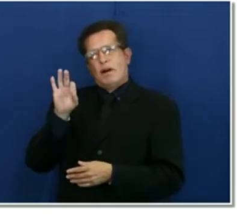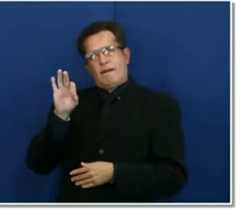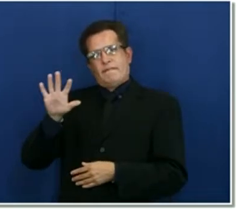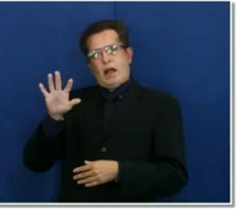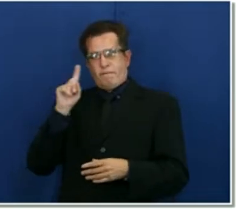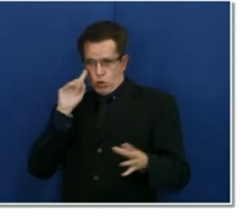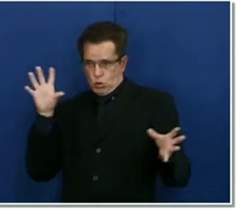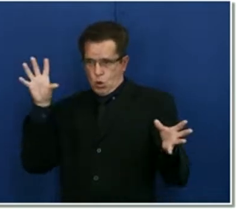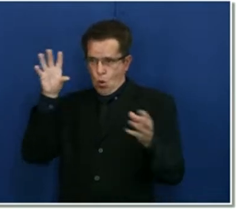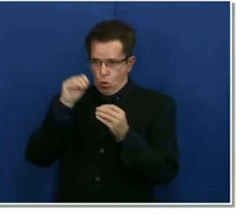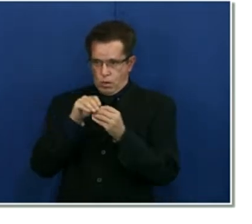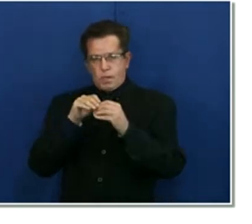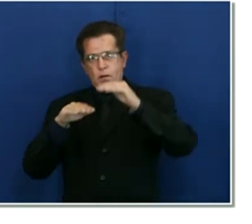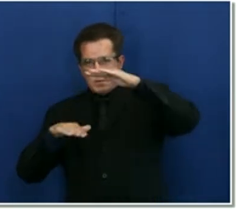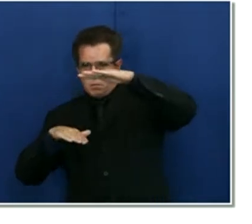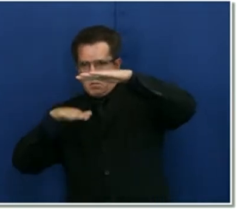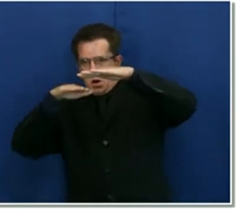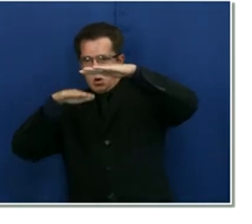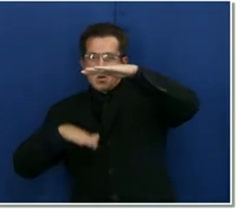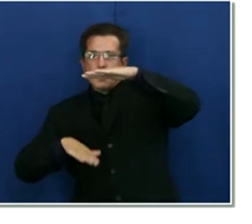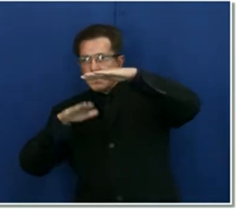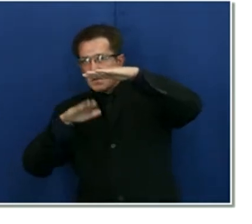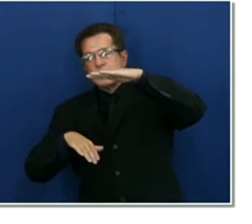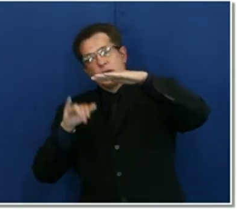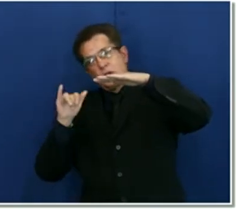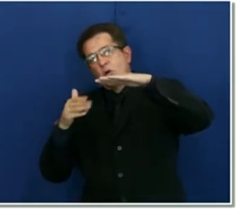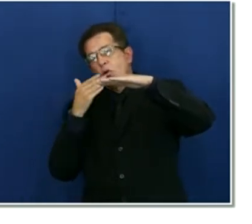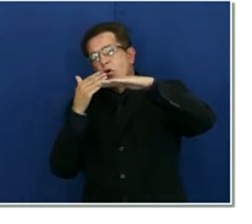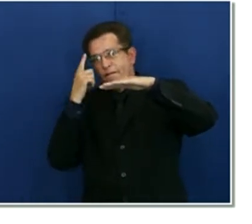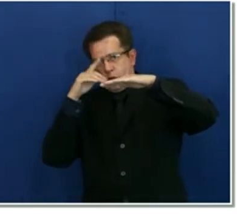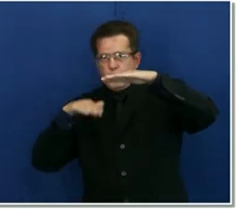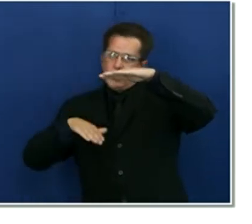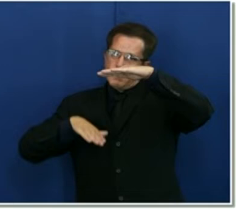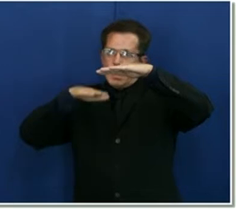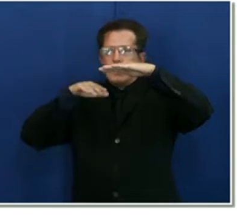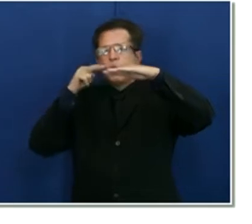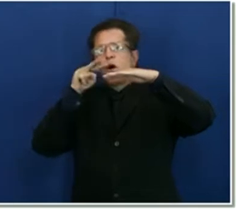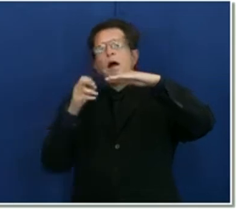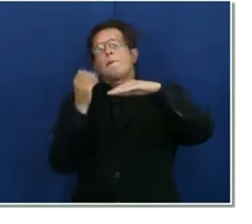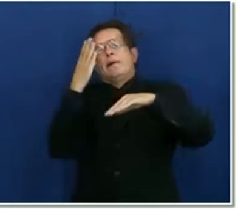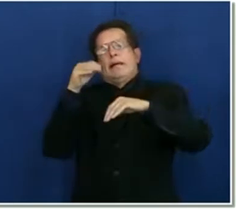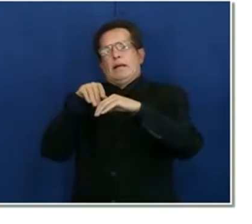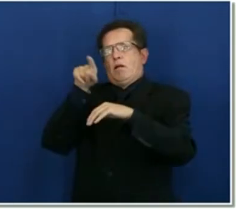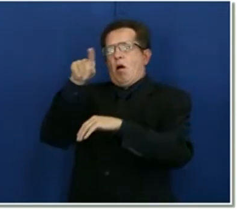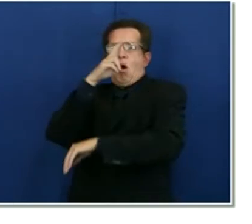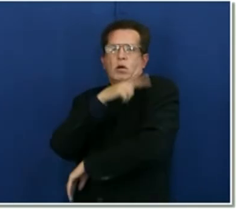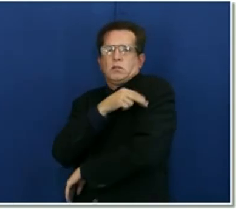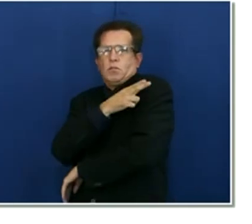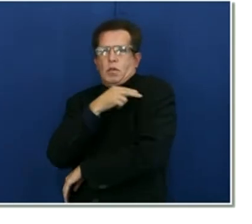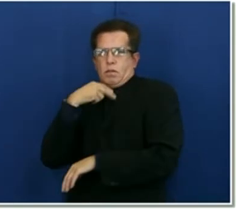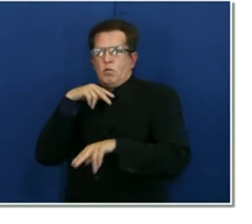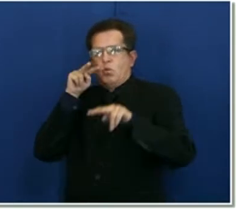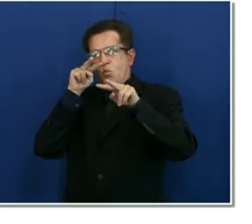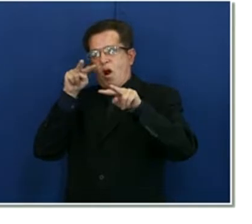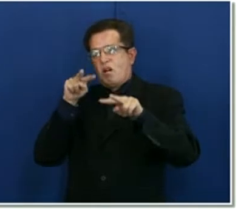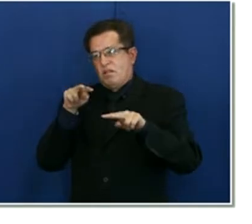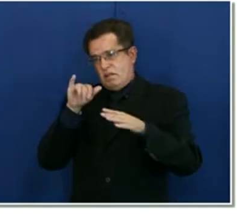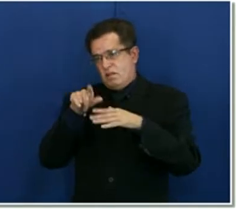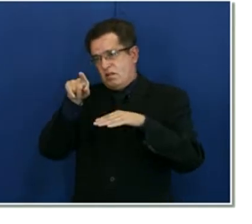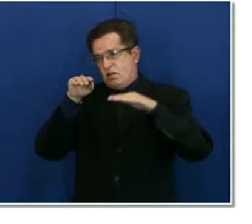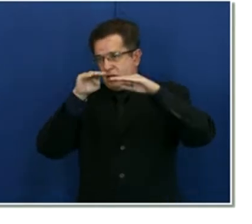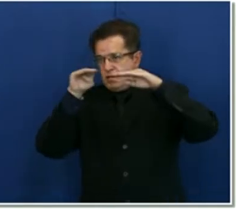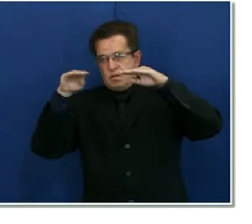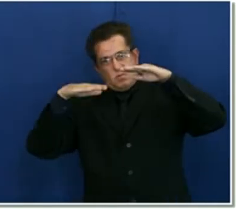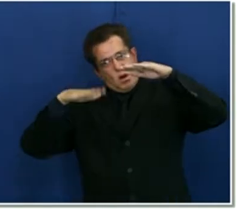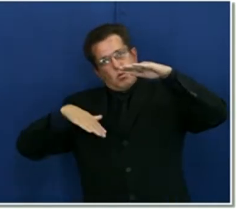4,495 total. Again, on our total hospital bed census, which you see right there, you see